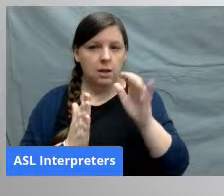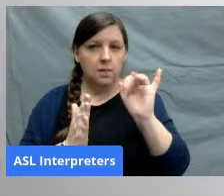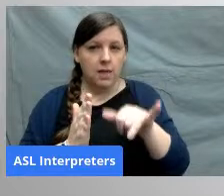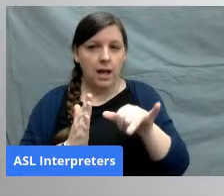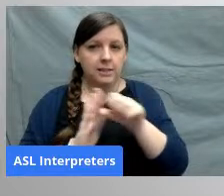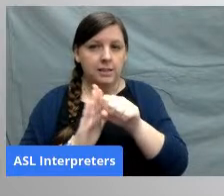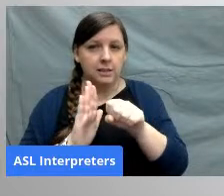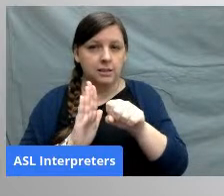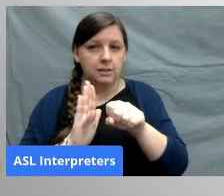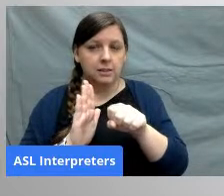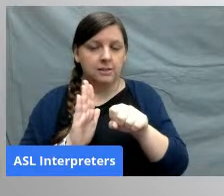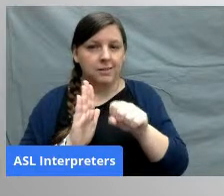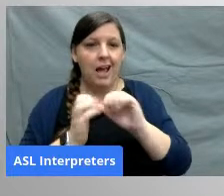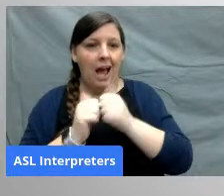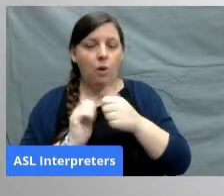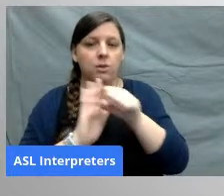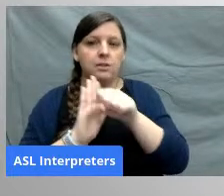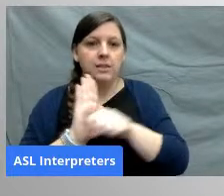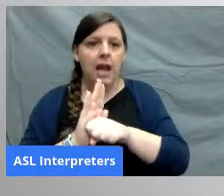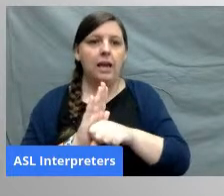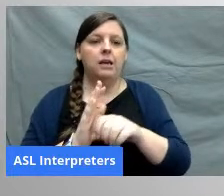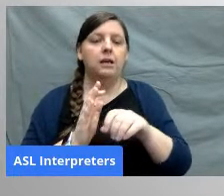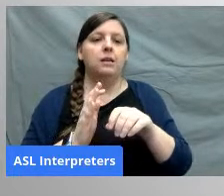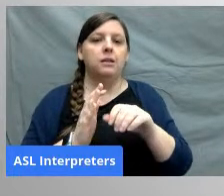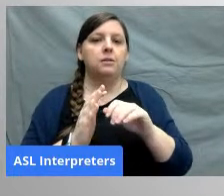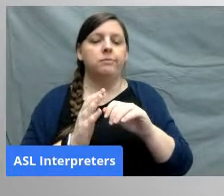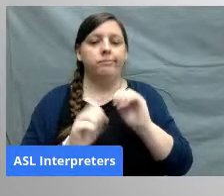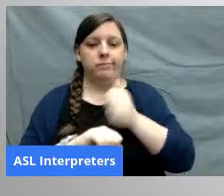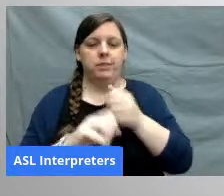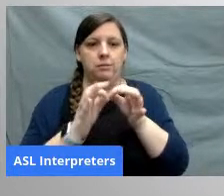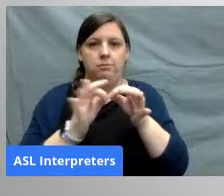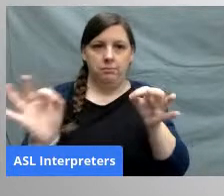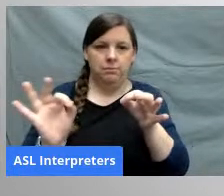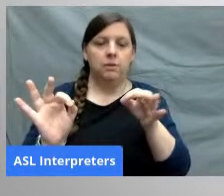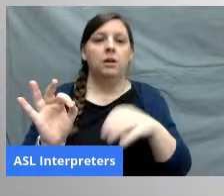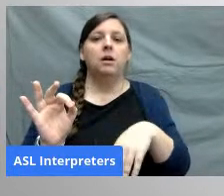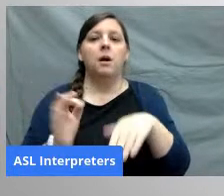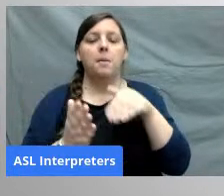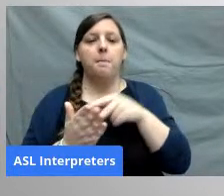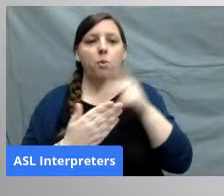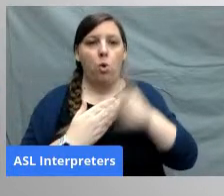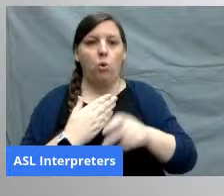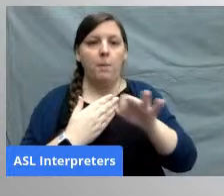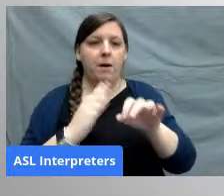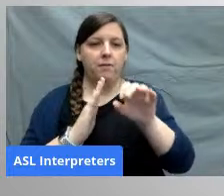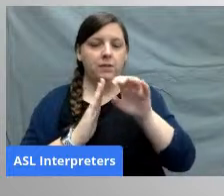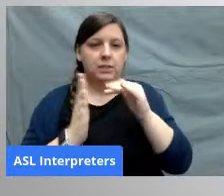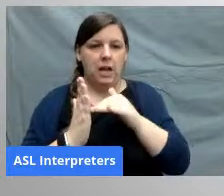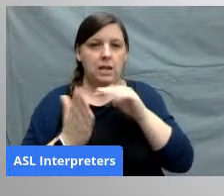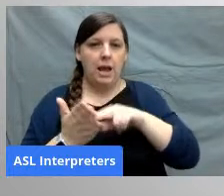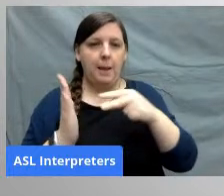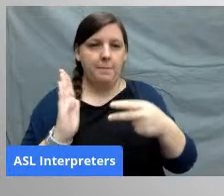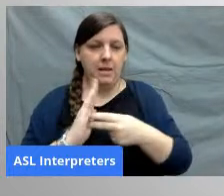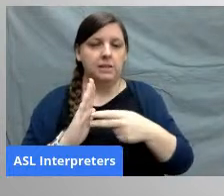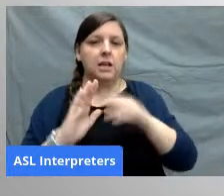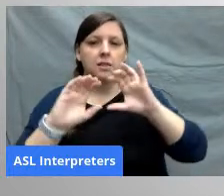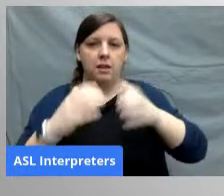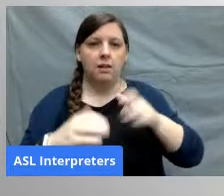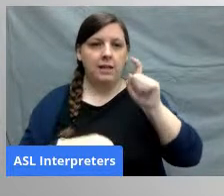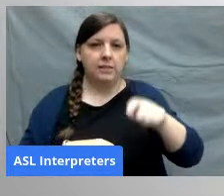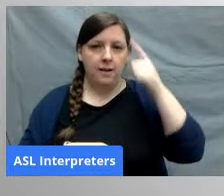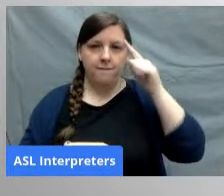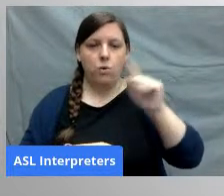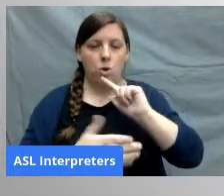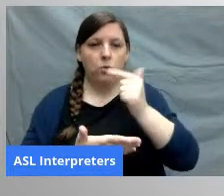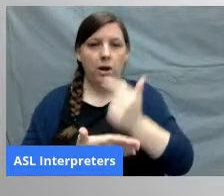state defines program of study, it is the courses needed for graduation. The program of study has not changed since last year.